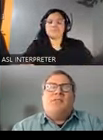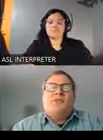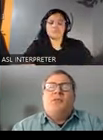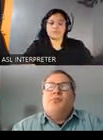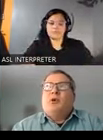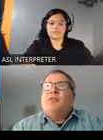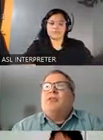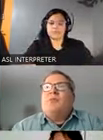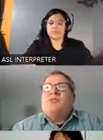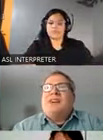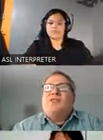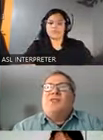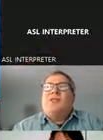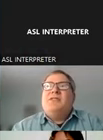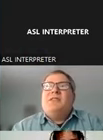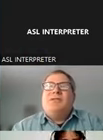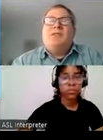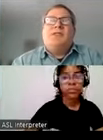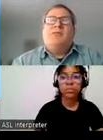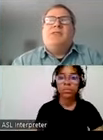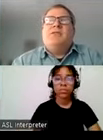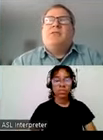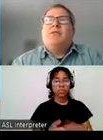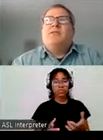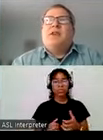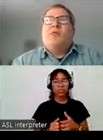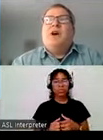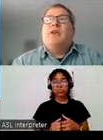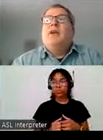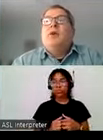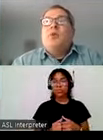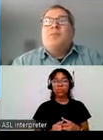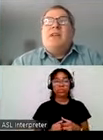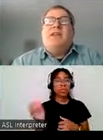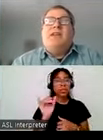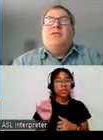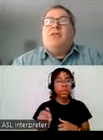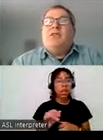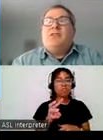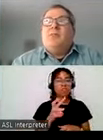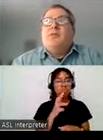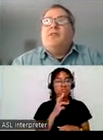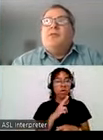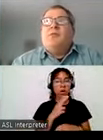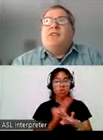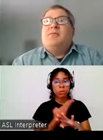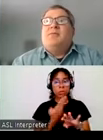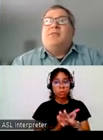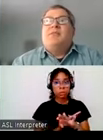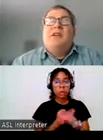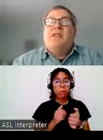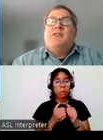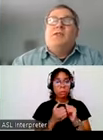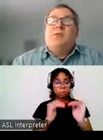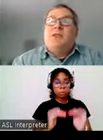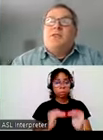maps social burden, which is how strong the effects of losing a particular service, like water, would be given the cost of moving to a replacement